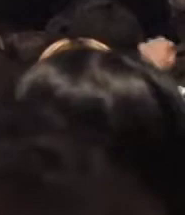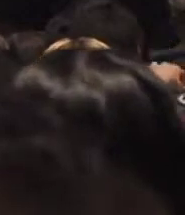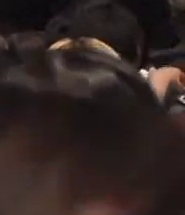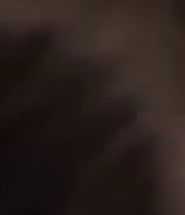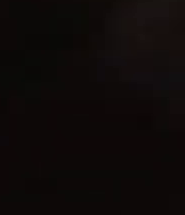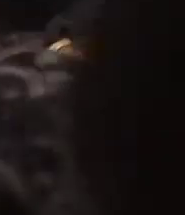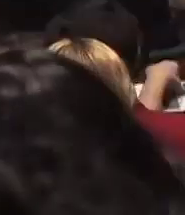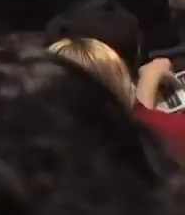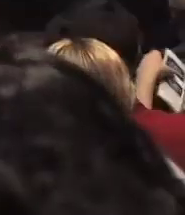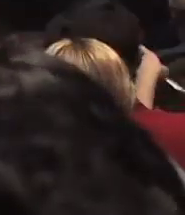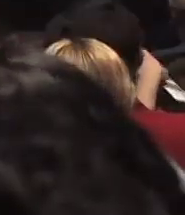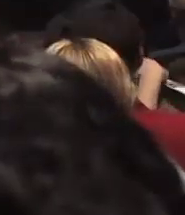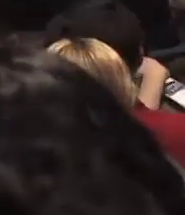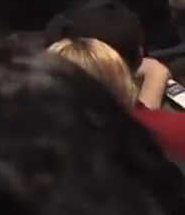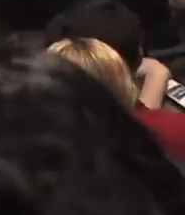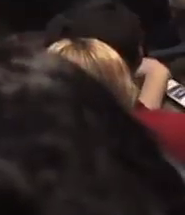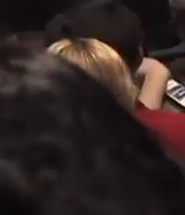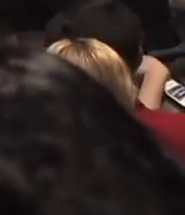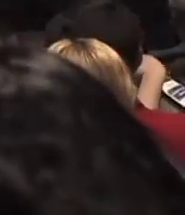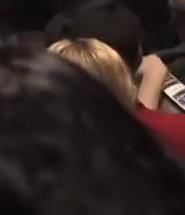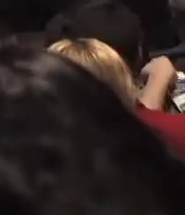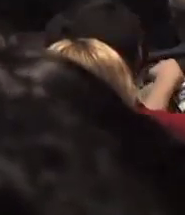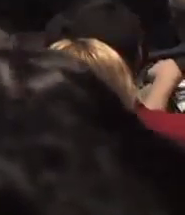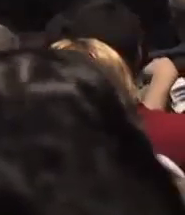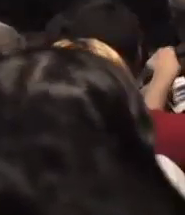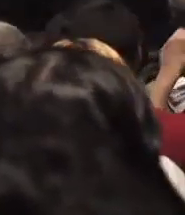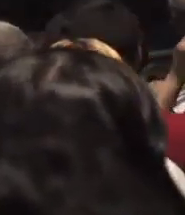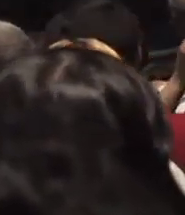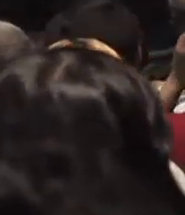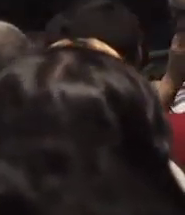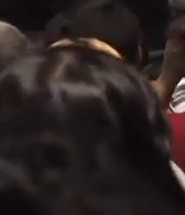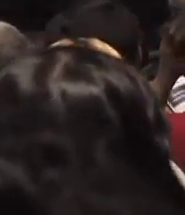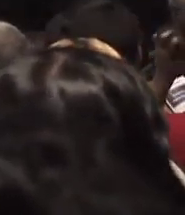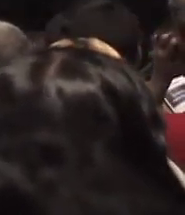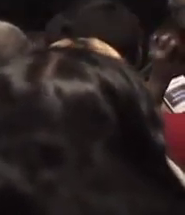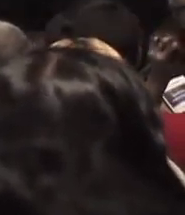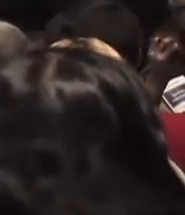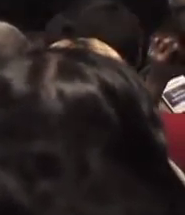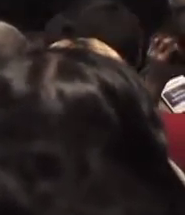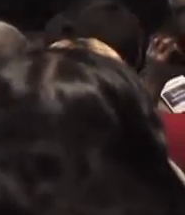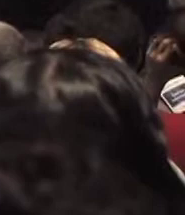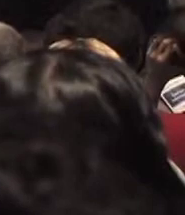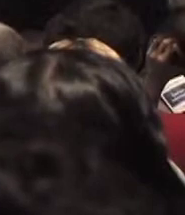given a lot of particulars, one of which is that corporations can